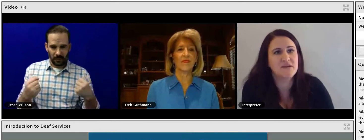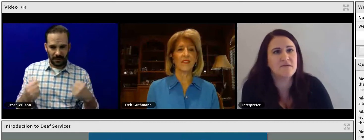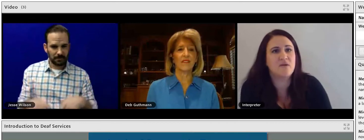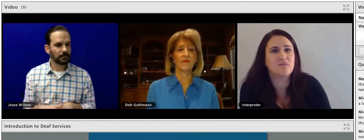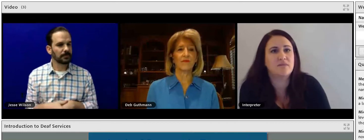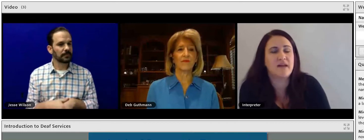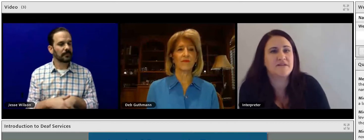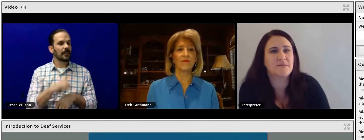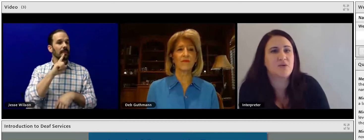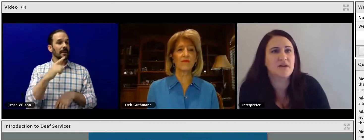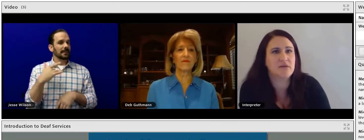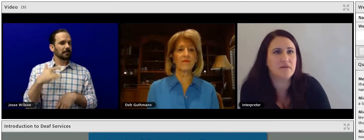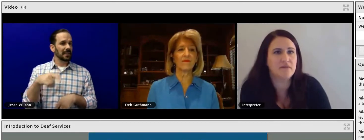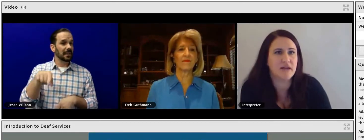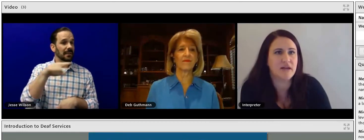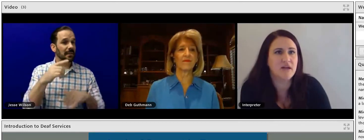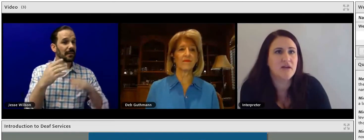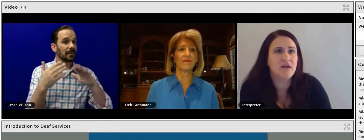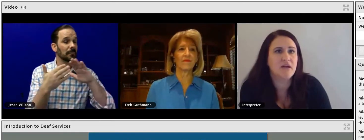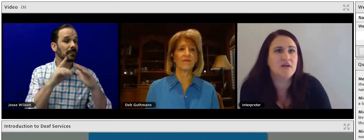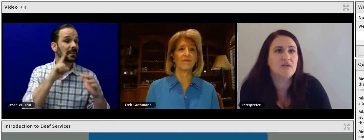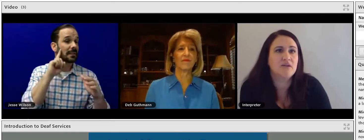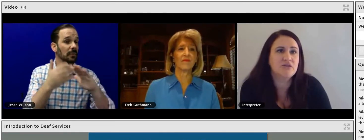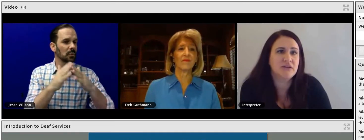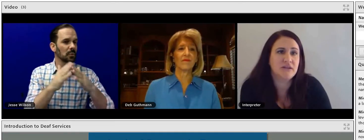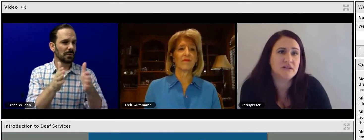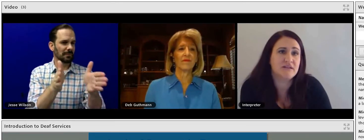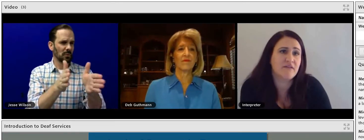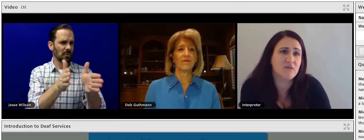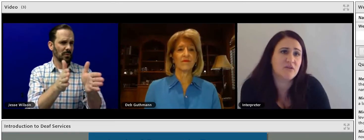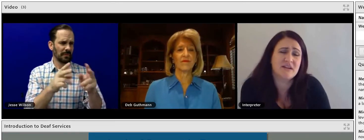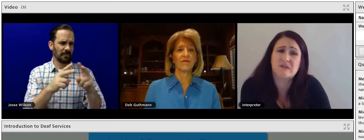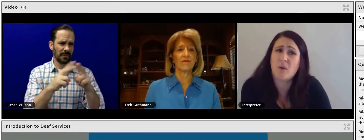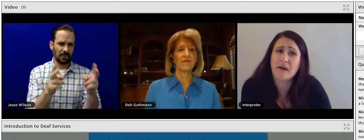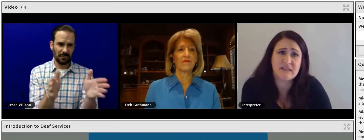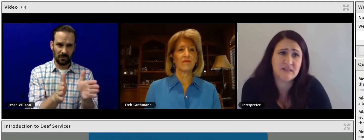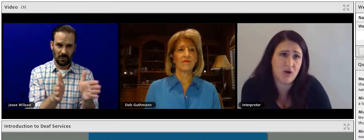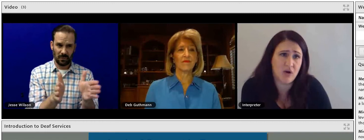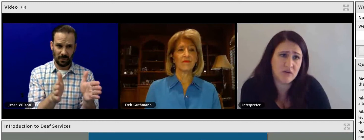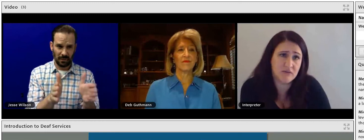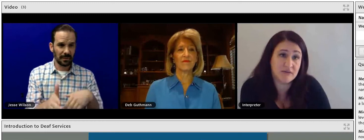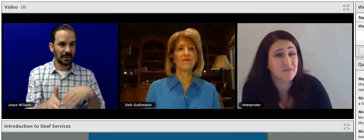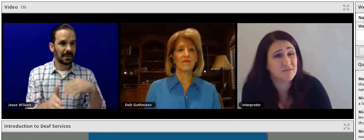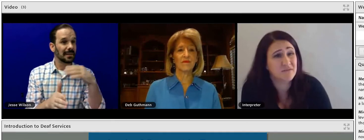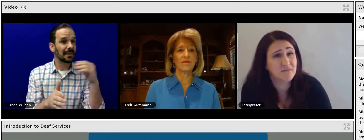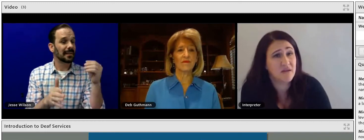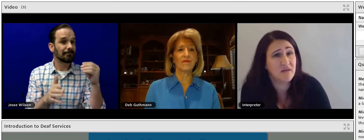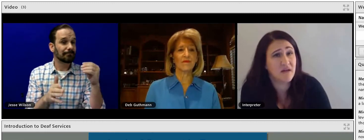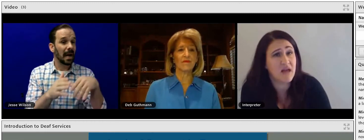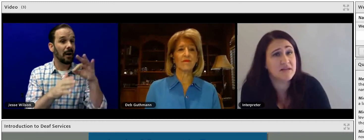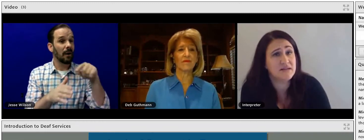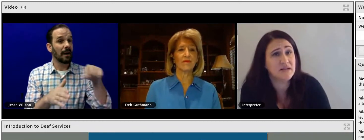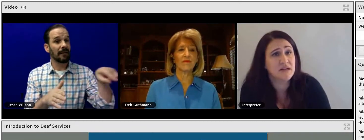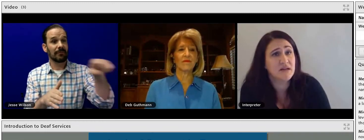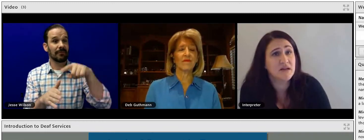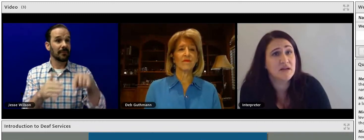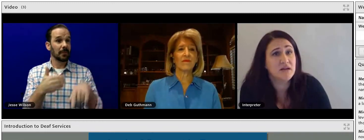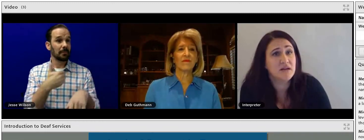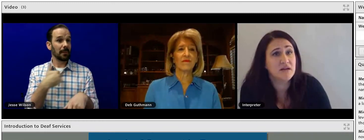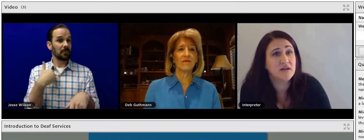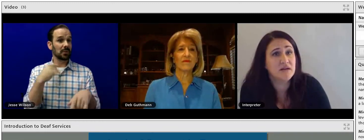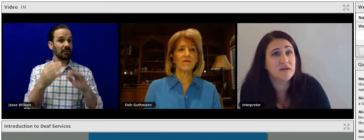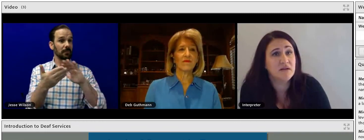In terms of lack of support in recovery, usually the deaf community is quite small, and